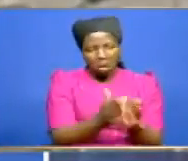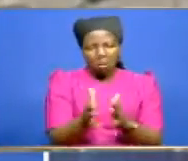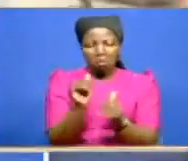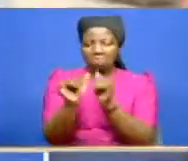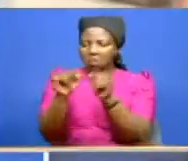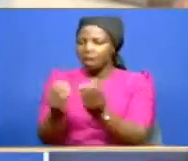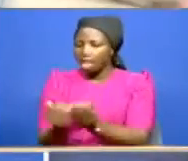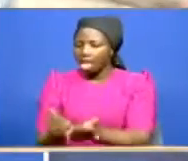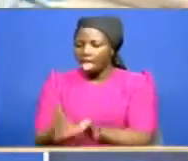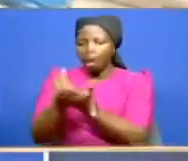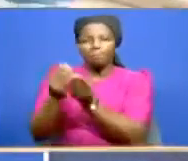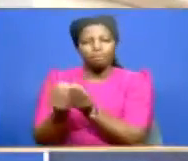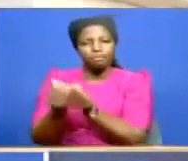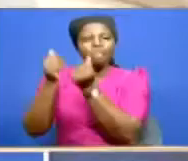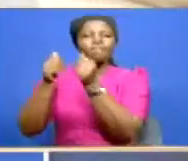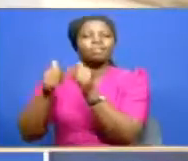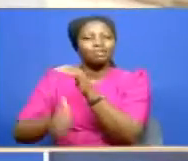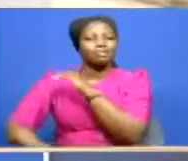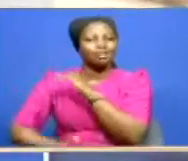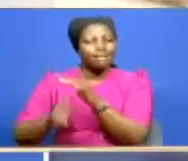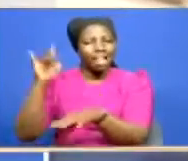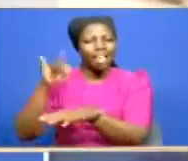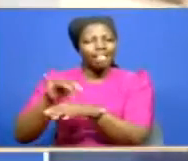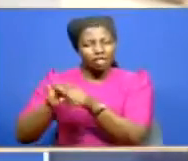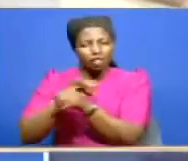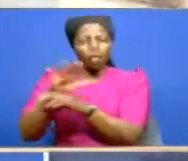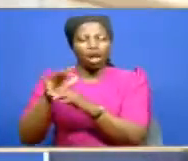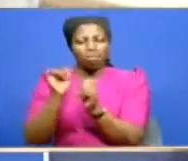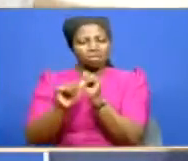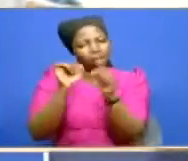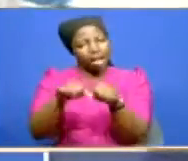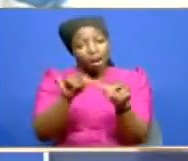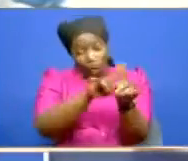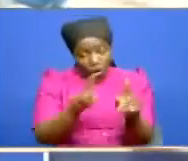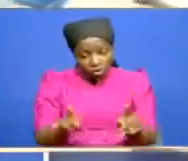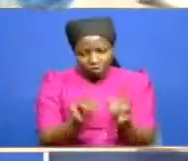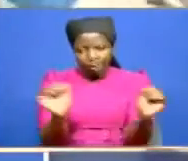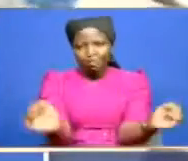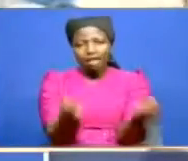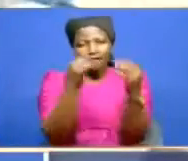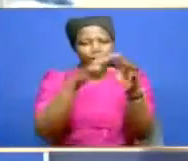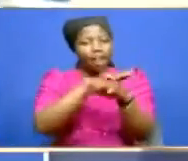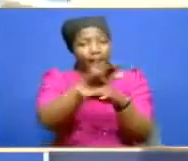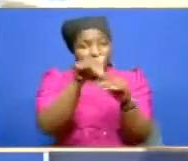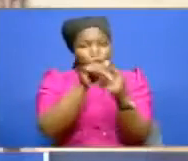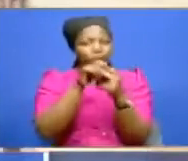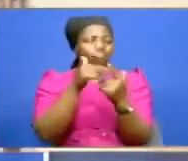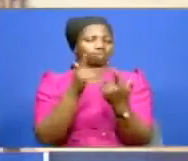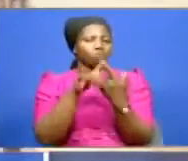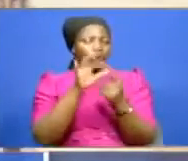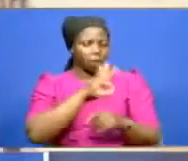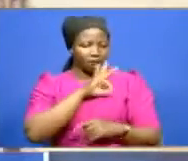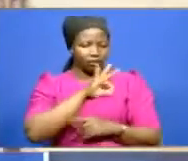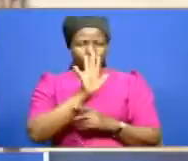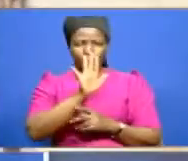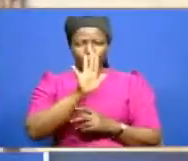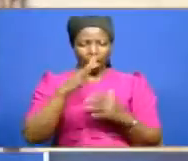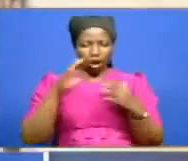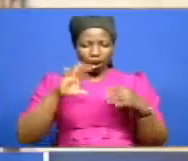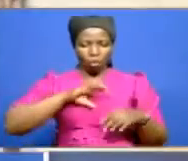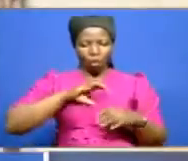na athari za janga la COVID-19 na ambazo zinaweza pia kukwamua uchumi kwa manufaa ya raia wao. The current